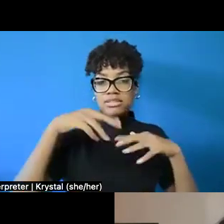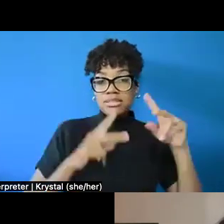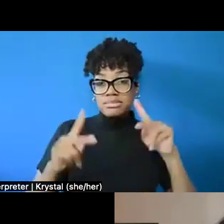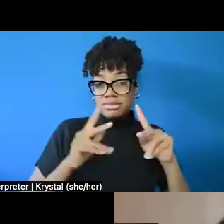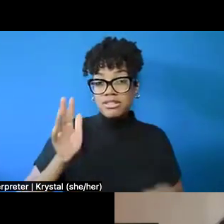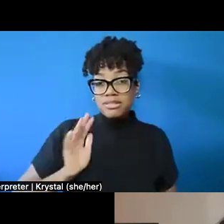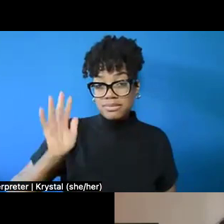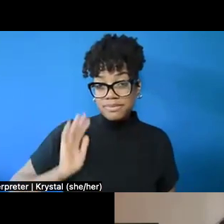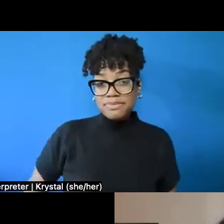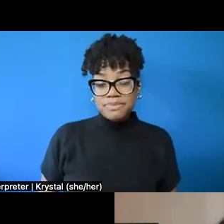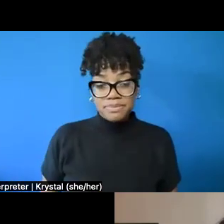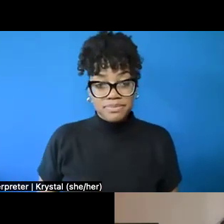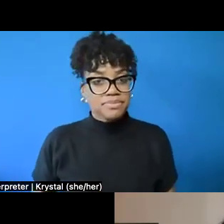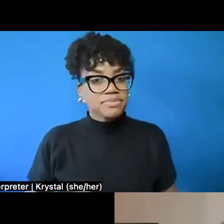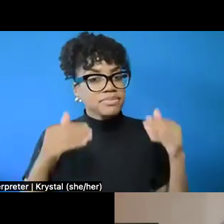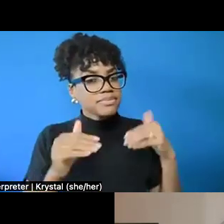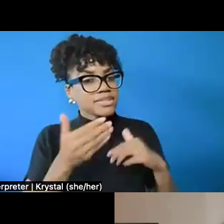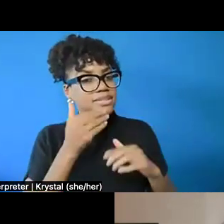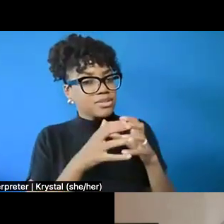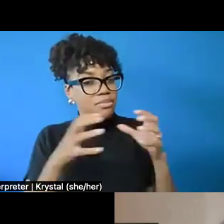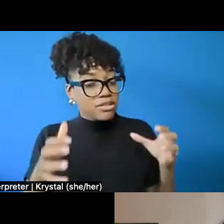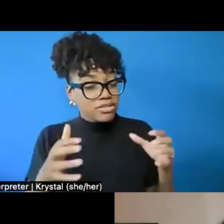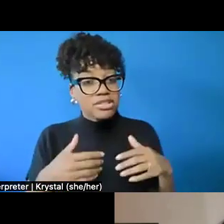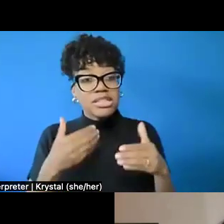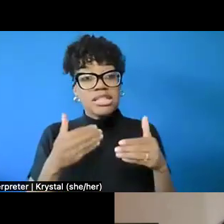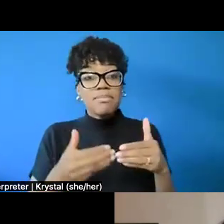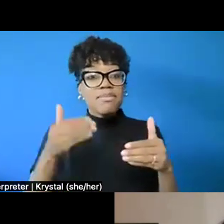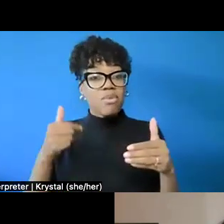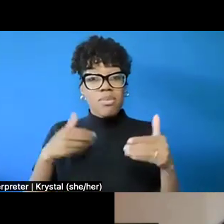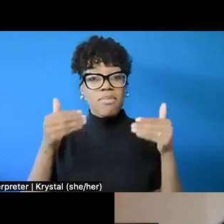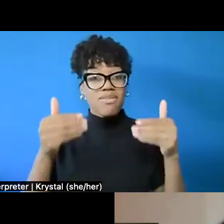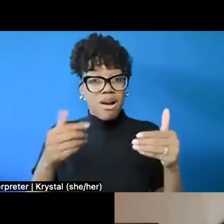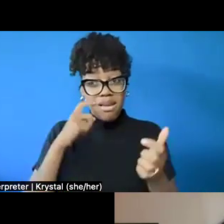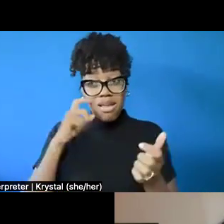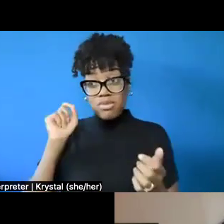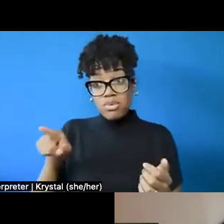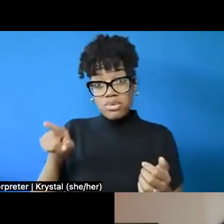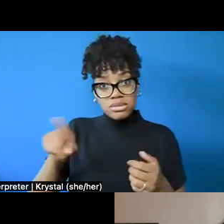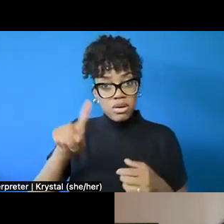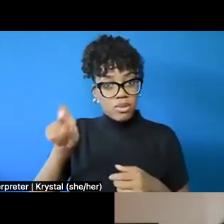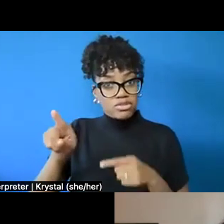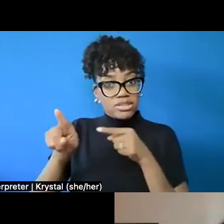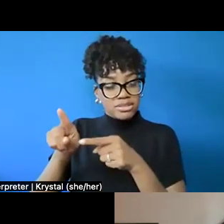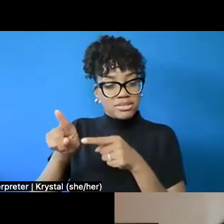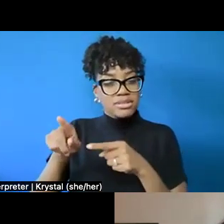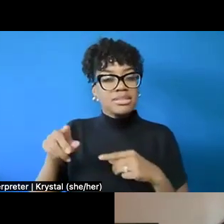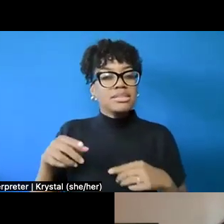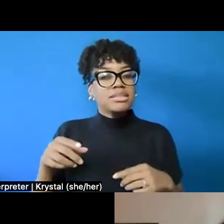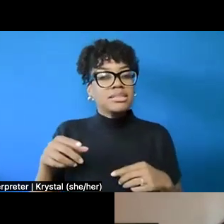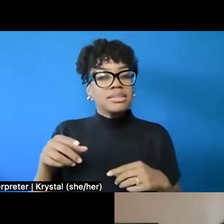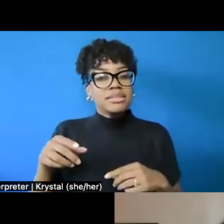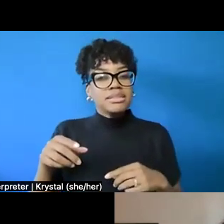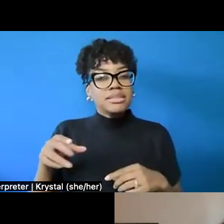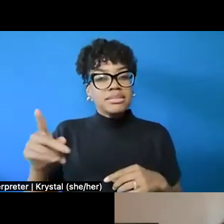Thanks, Tiff. And before we move on from you, I just want to note that there's a question in the Q&A about how much front loading do you suggest before